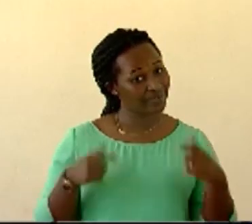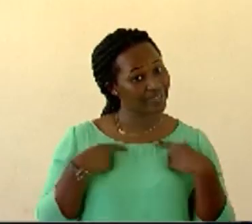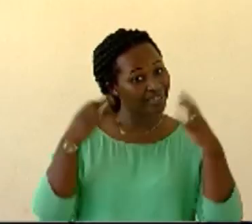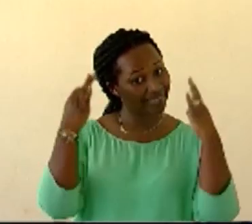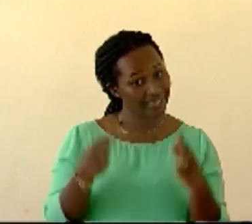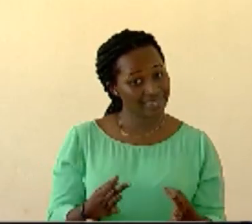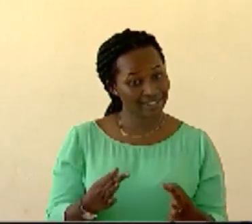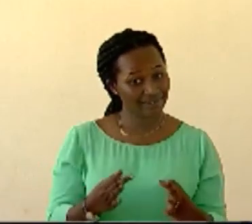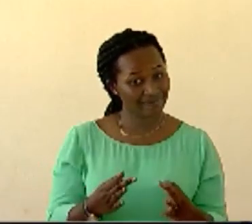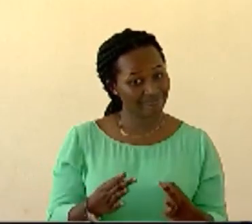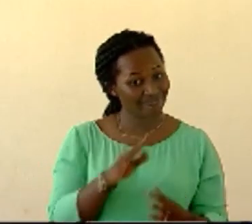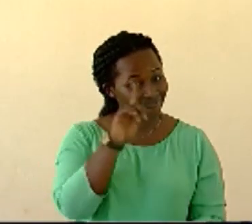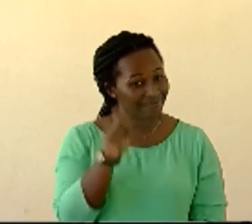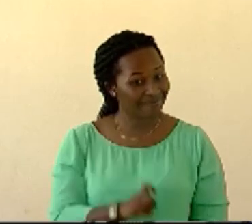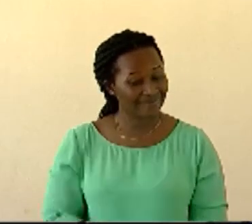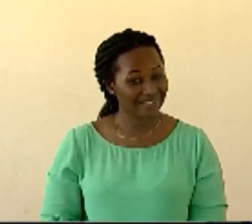things?